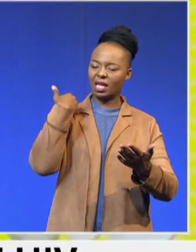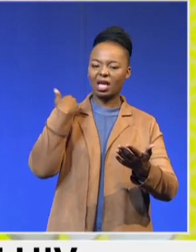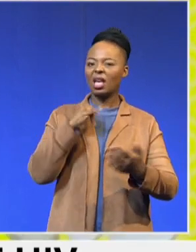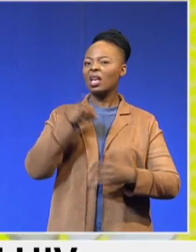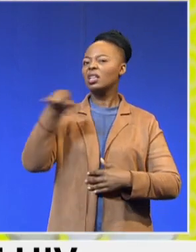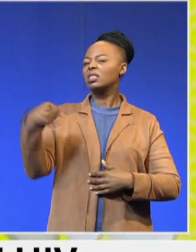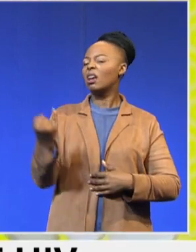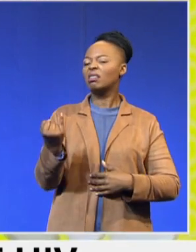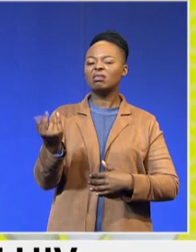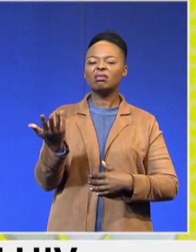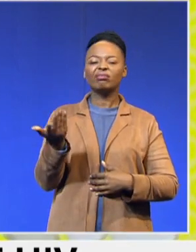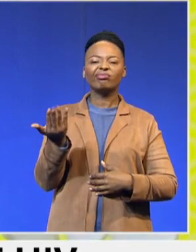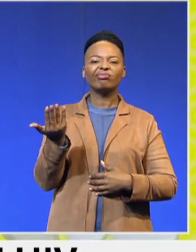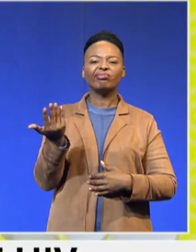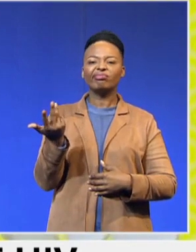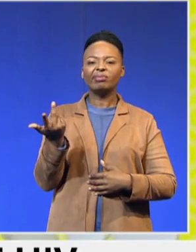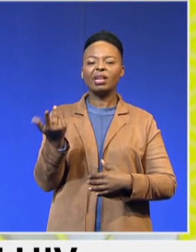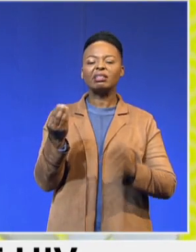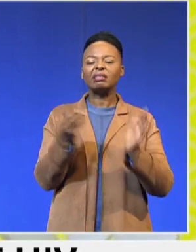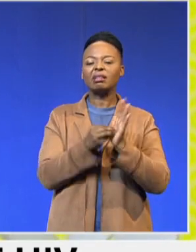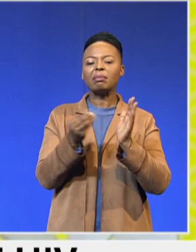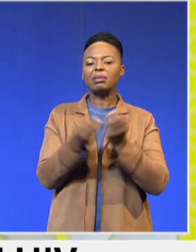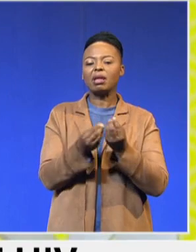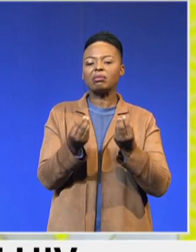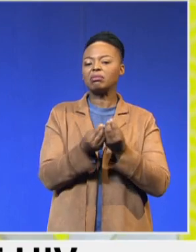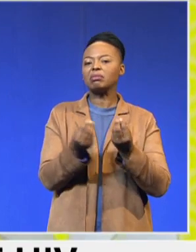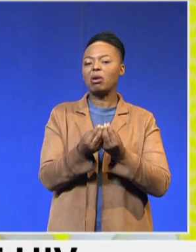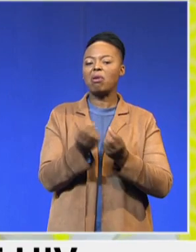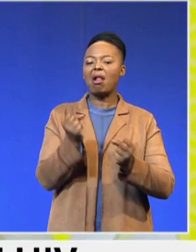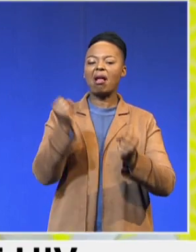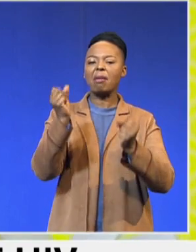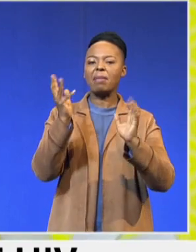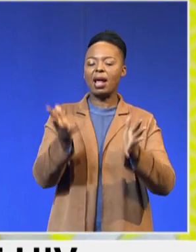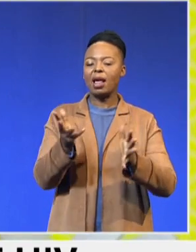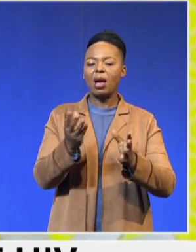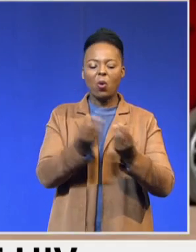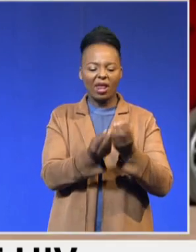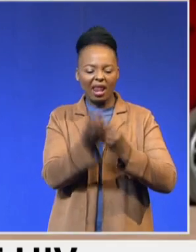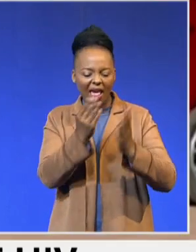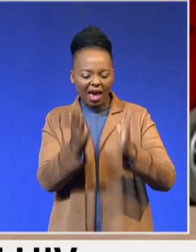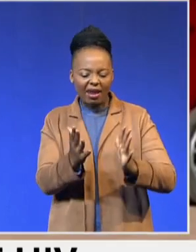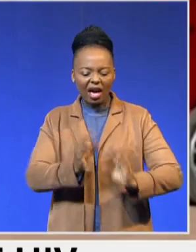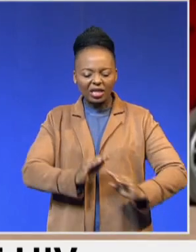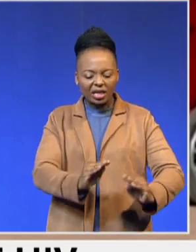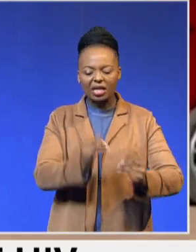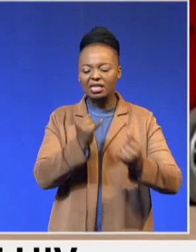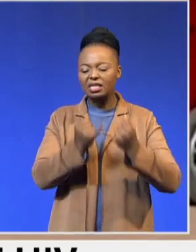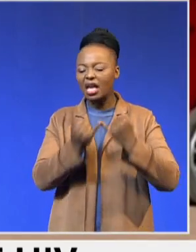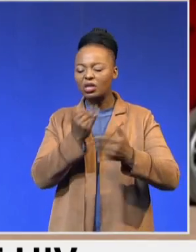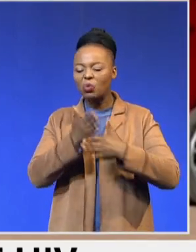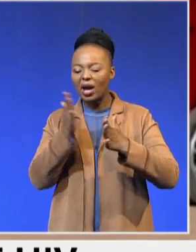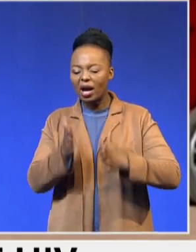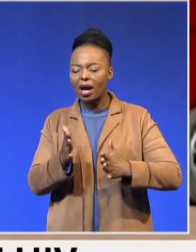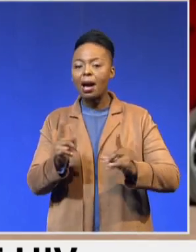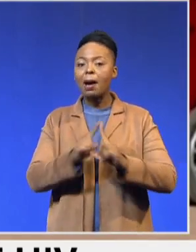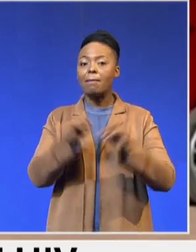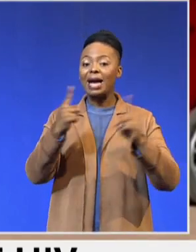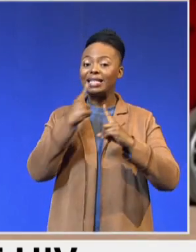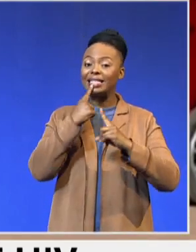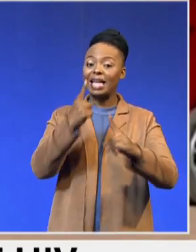list of events that were held, mainly with the learners, with sex workers and stuff like that. But it does not tell